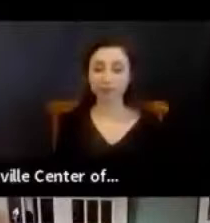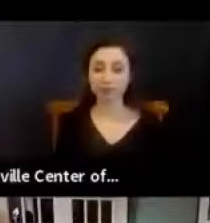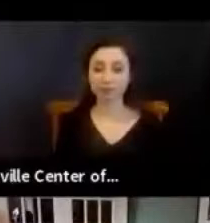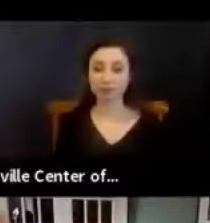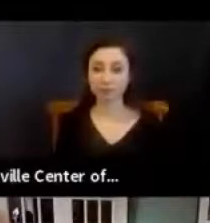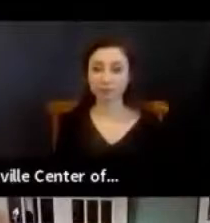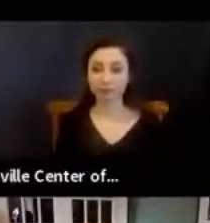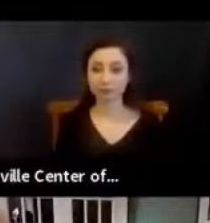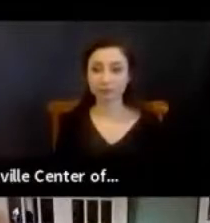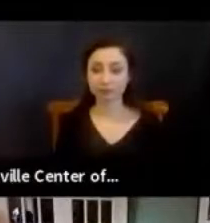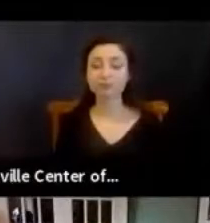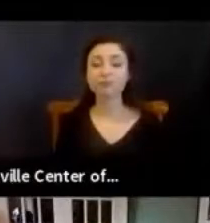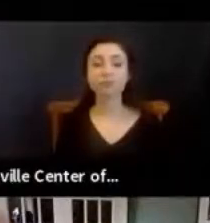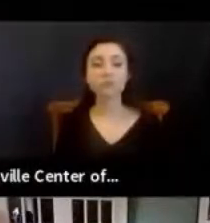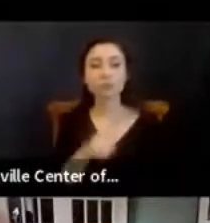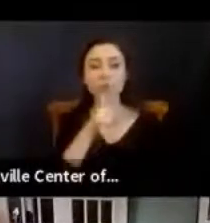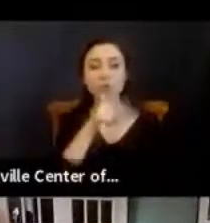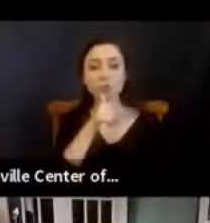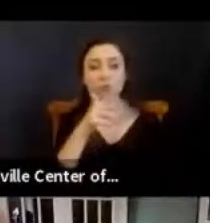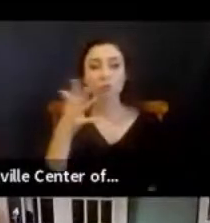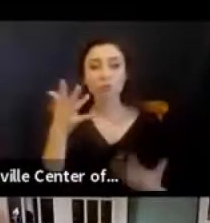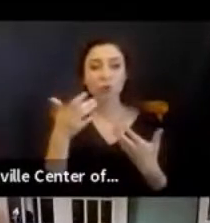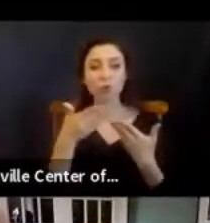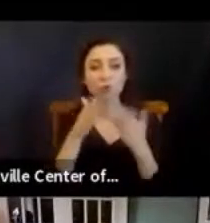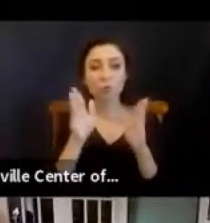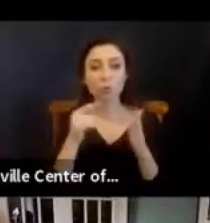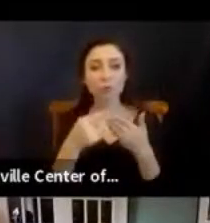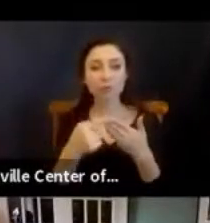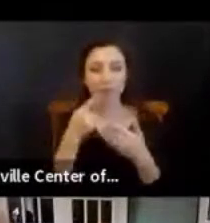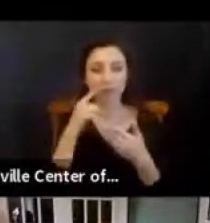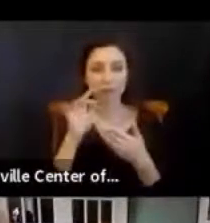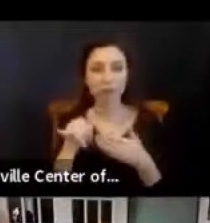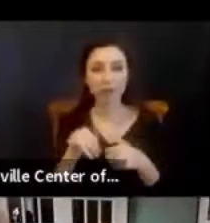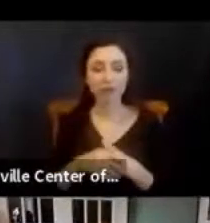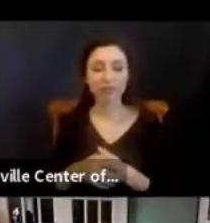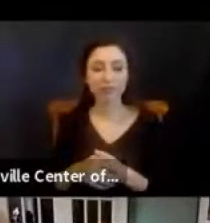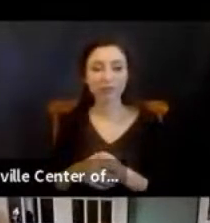And who would like to open the discussion on those?